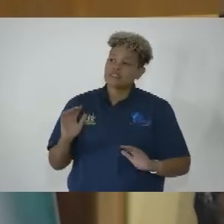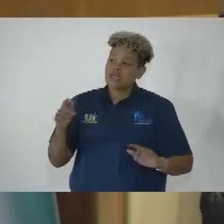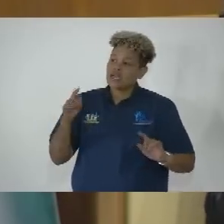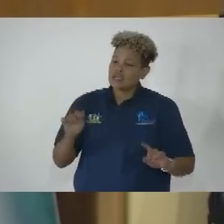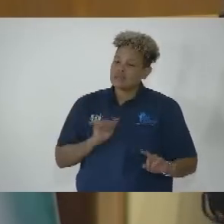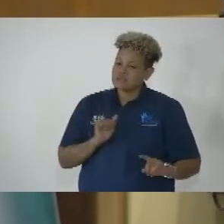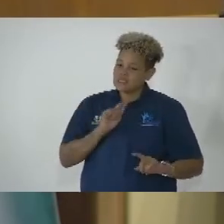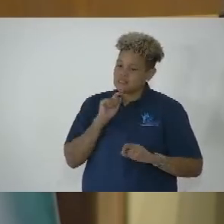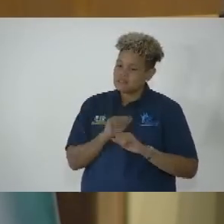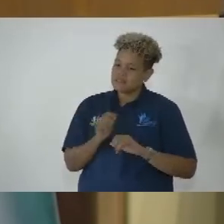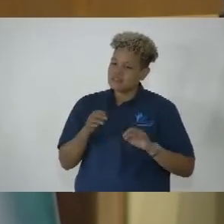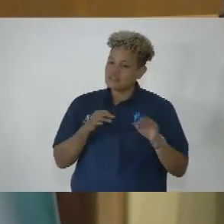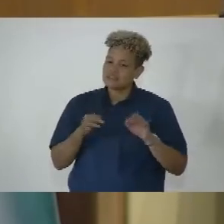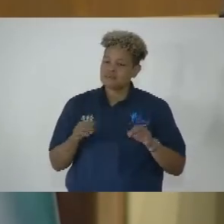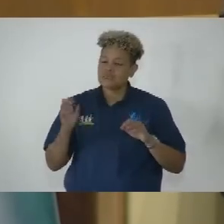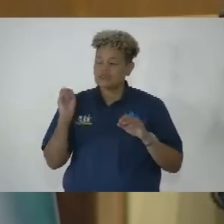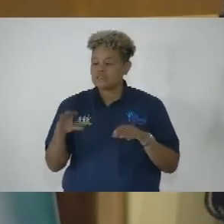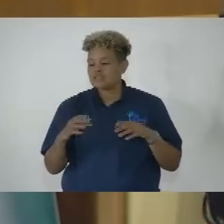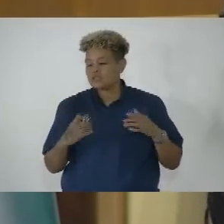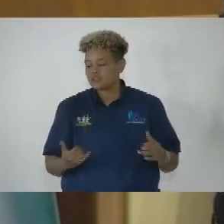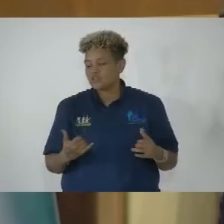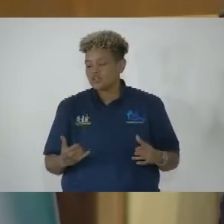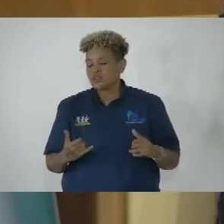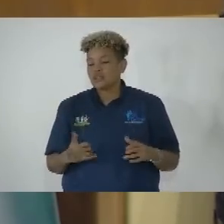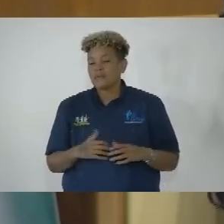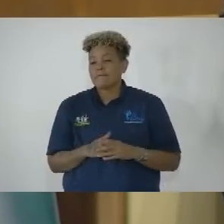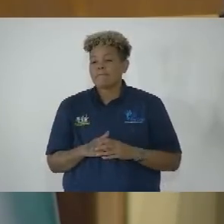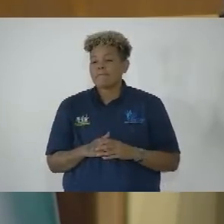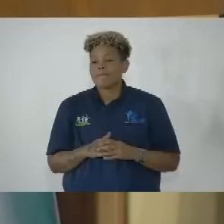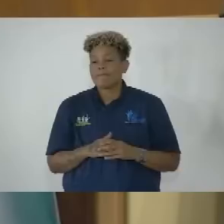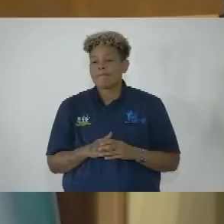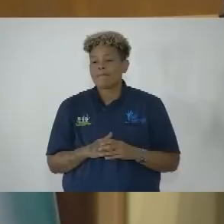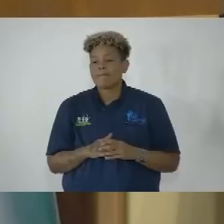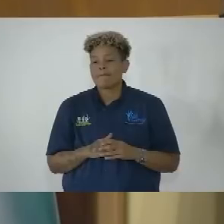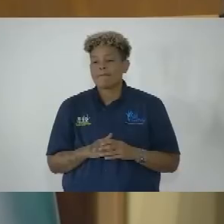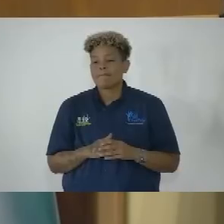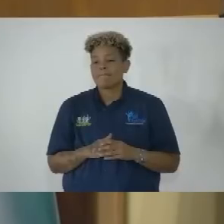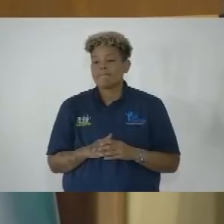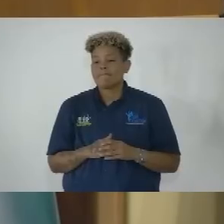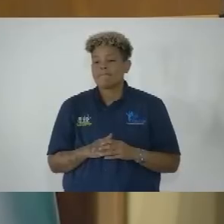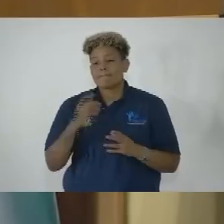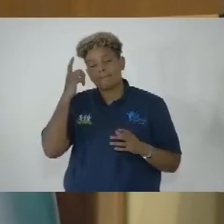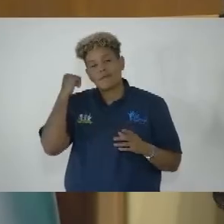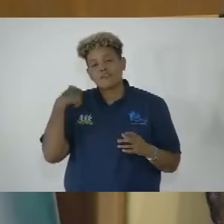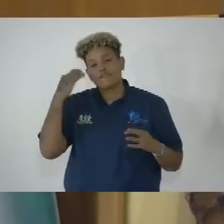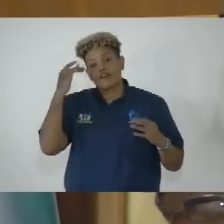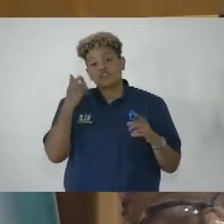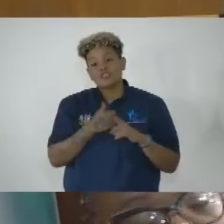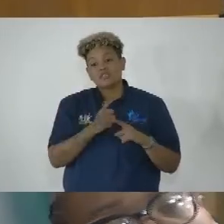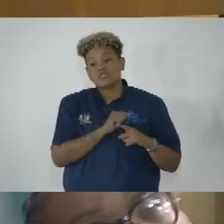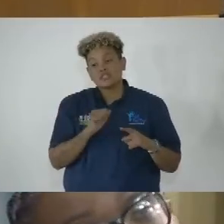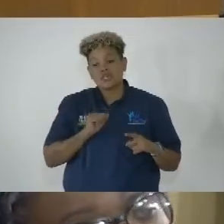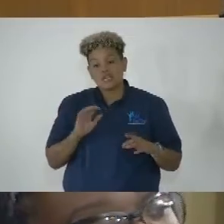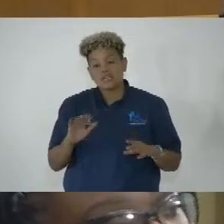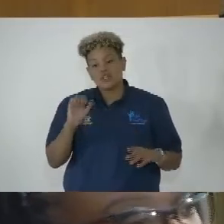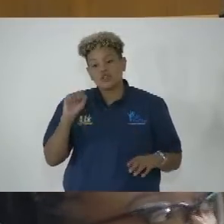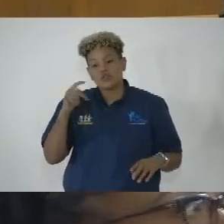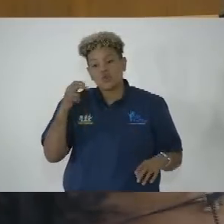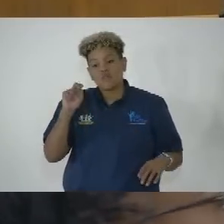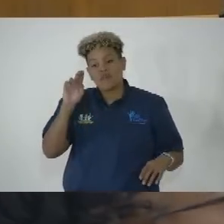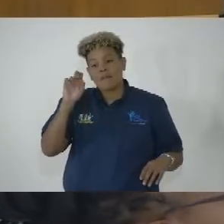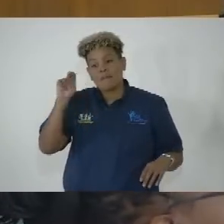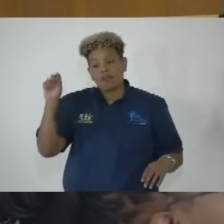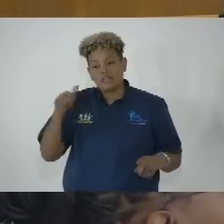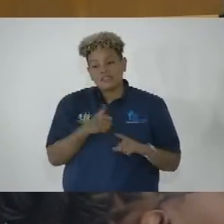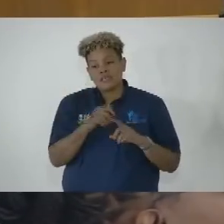am highlighting because, you know, of the concerns that Senator Sophia Fraser-Binns